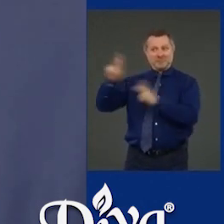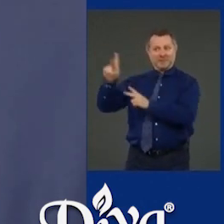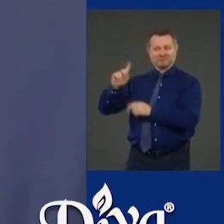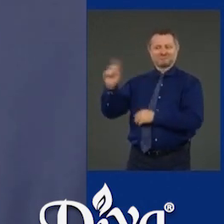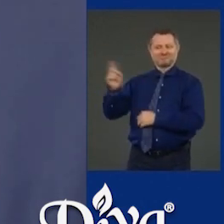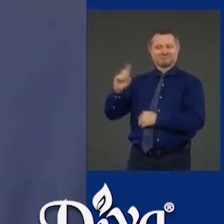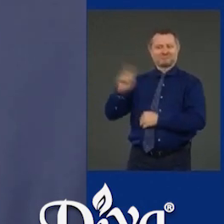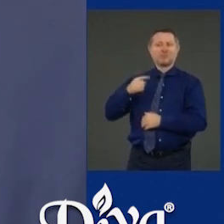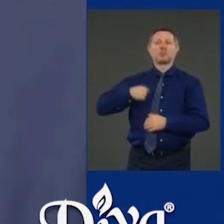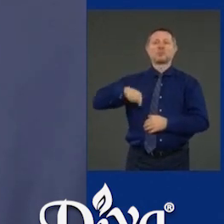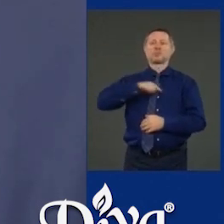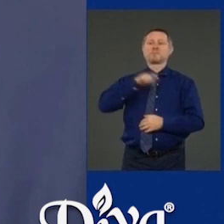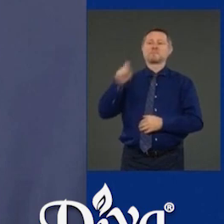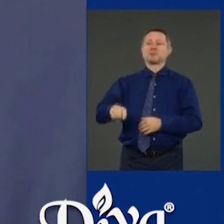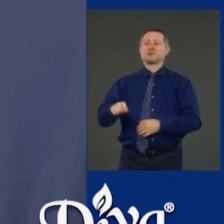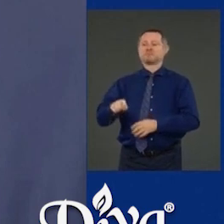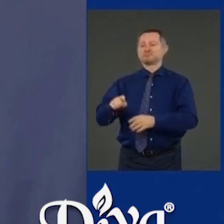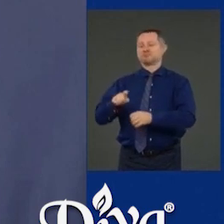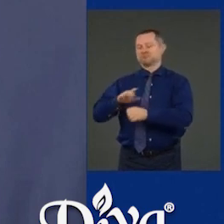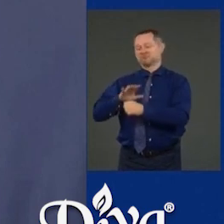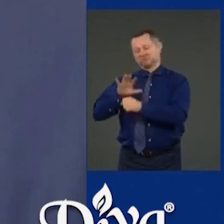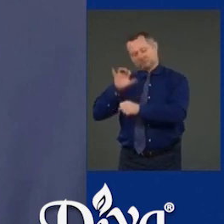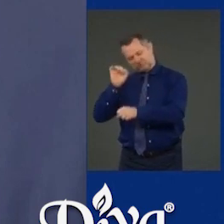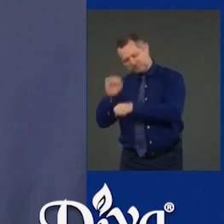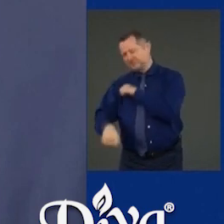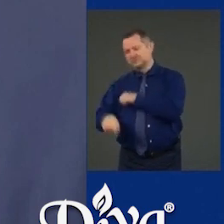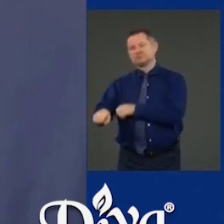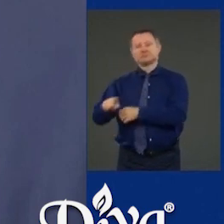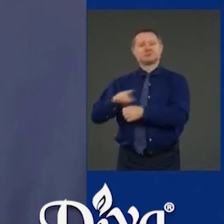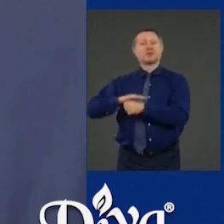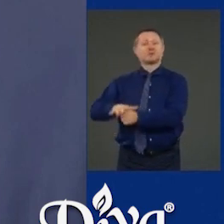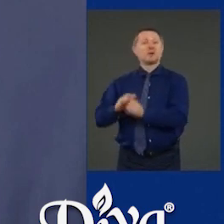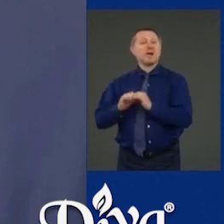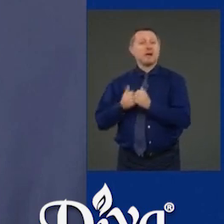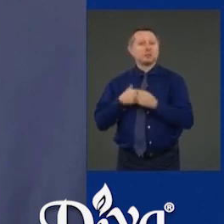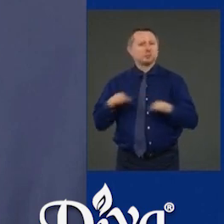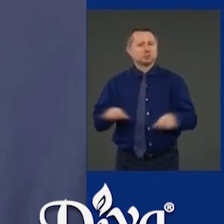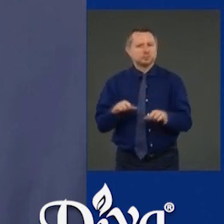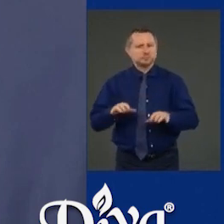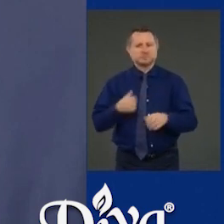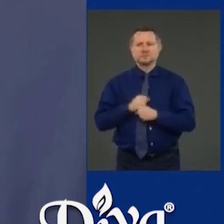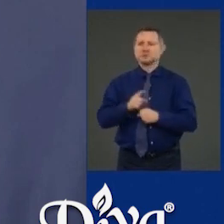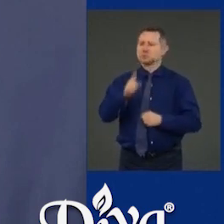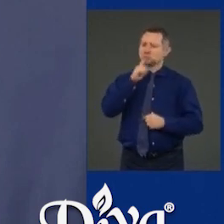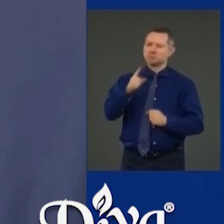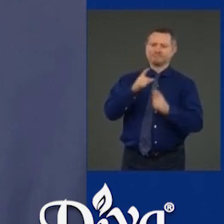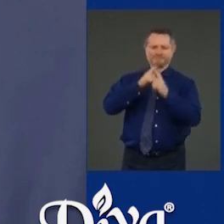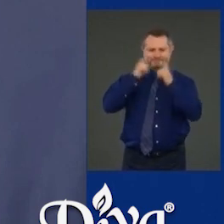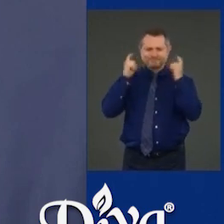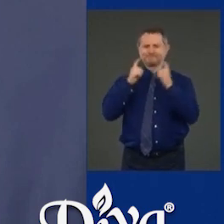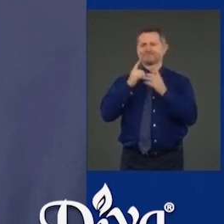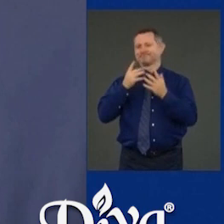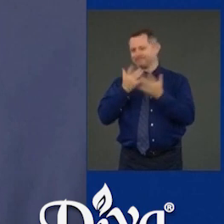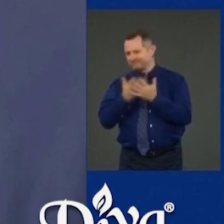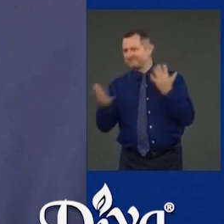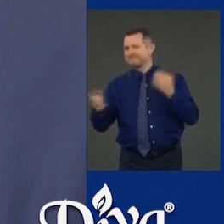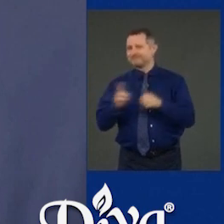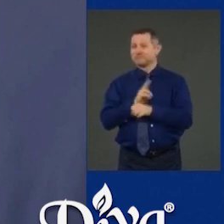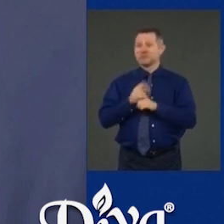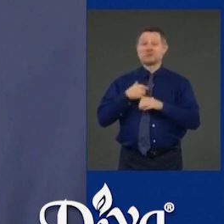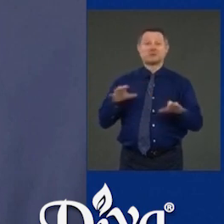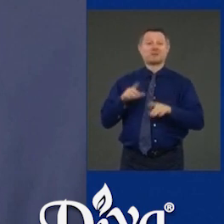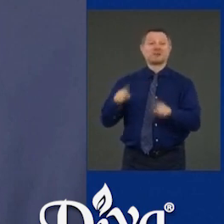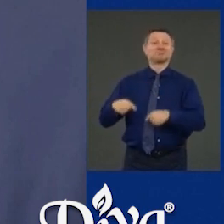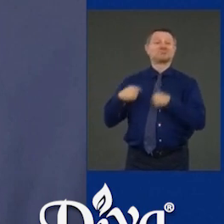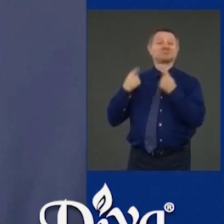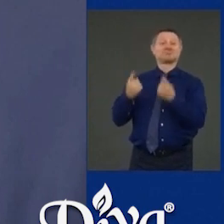region to make sure that we maintain the protocols, the social distancing, the masks, everything we have done successfully over the last